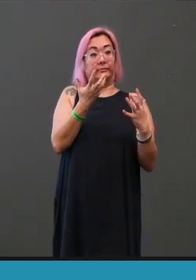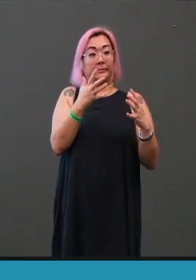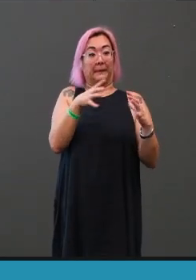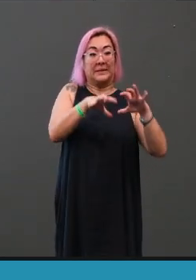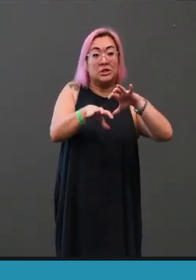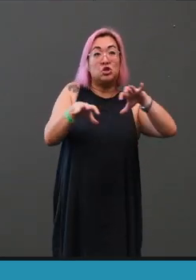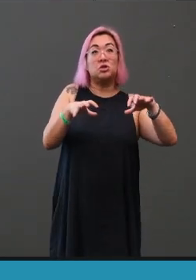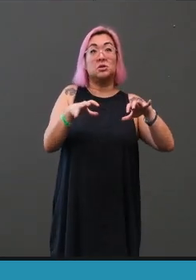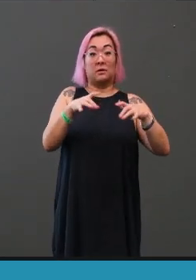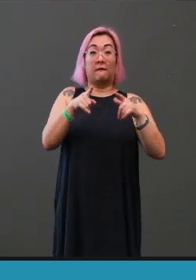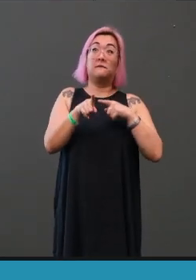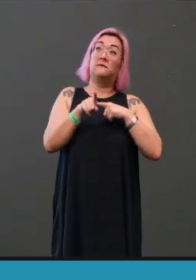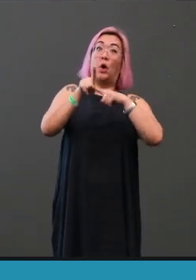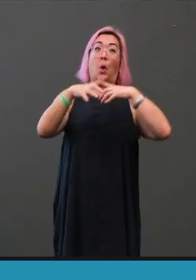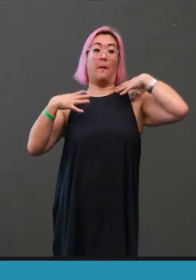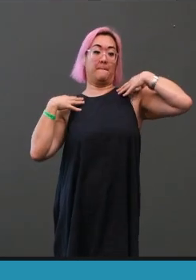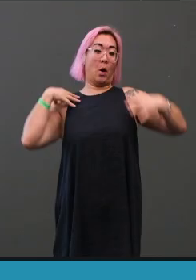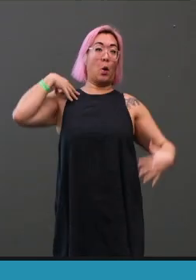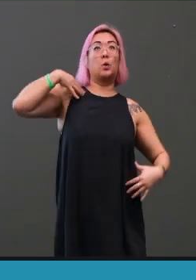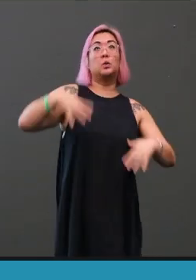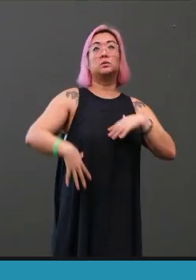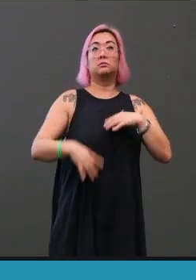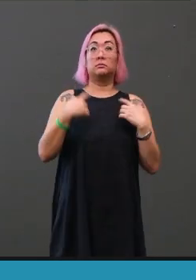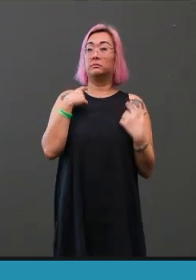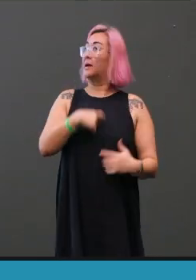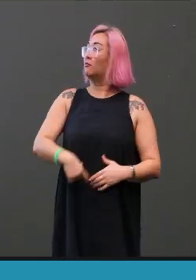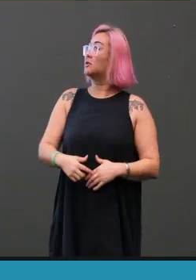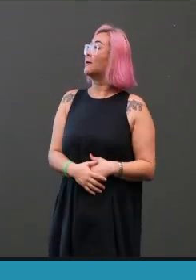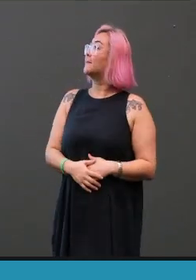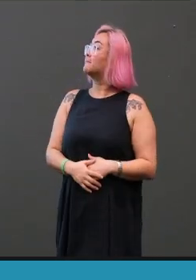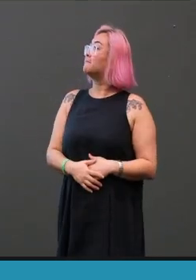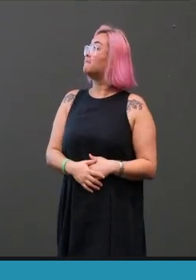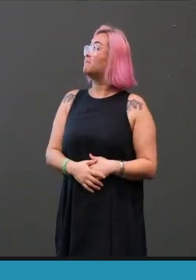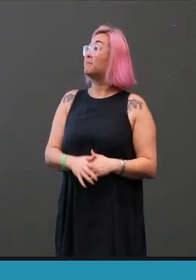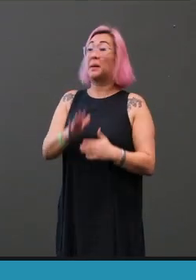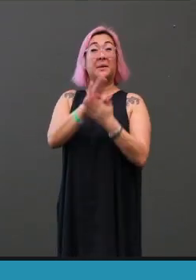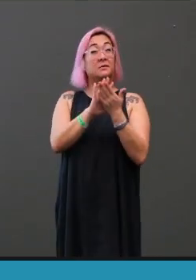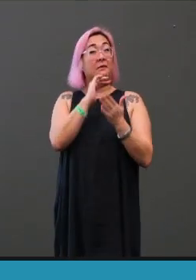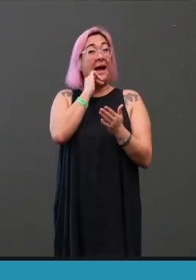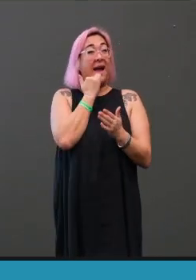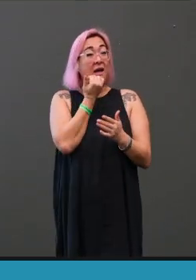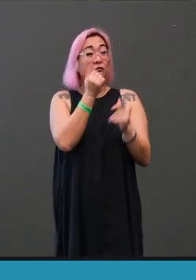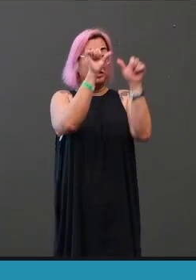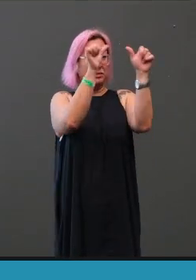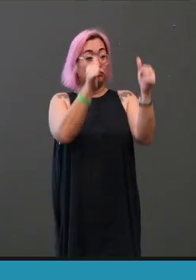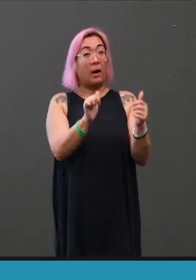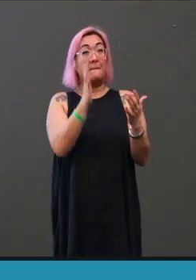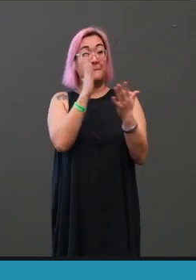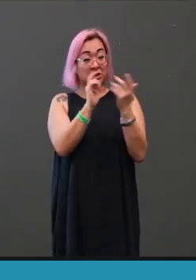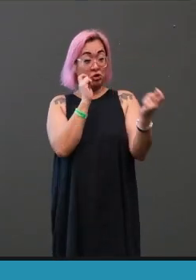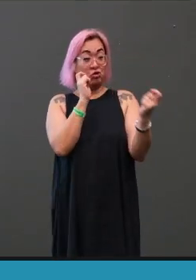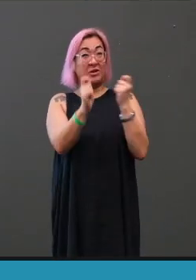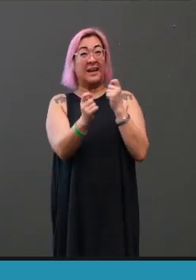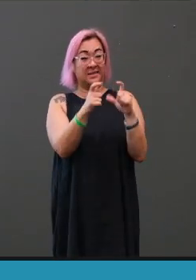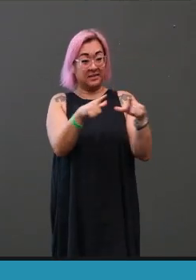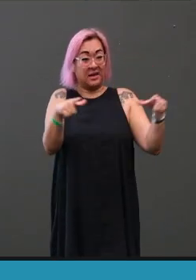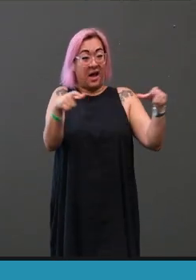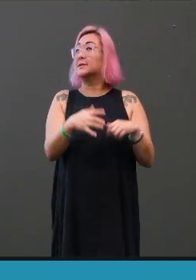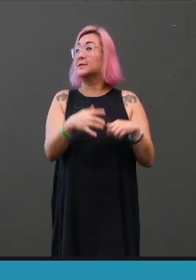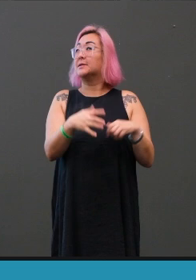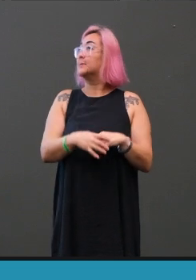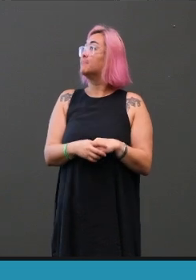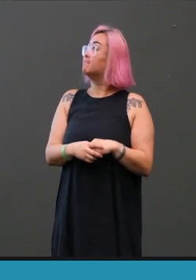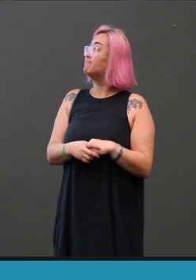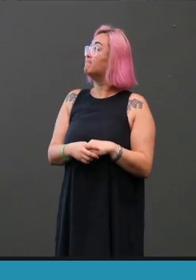I had to change the size for every sprite we had in the game. So making a shader that fit this criteria wasn't actually too